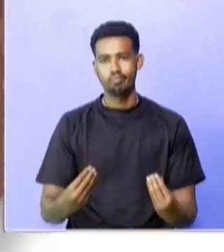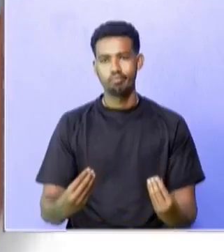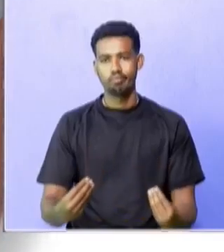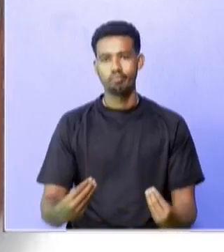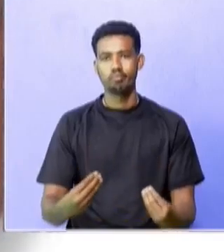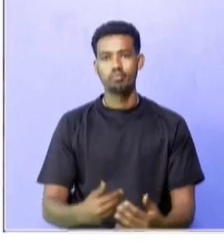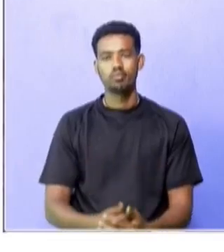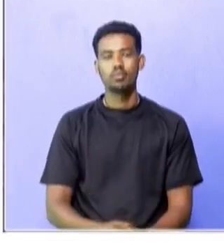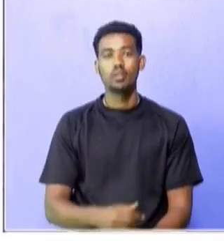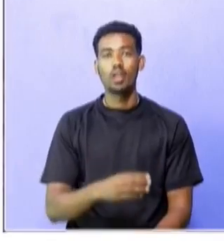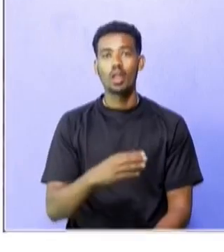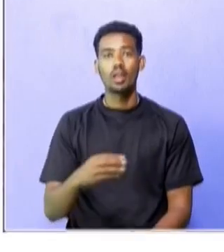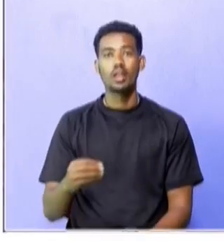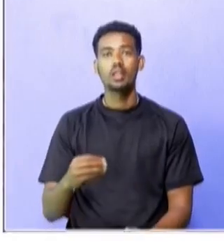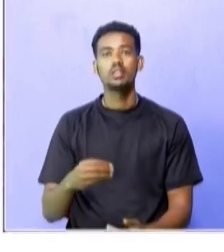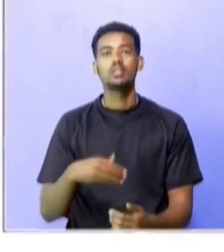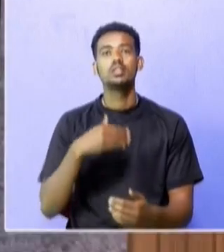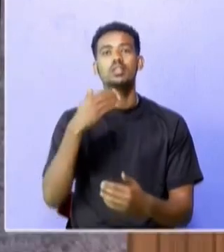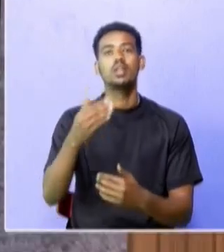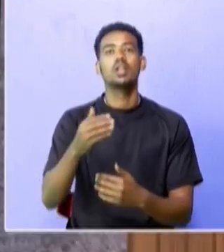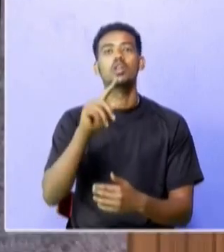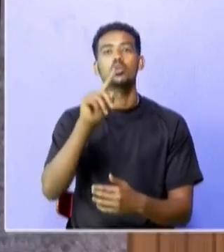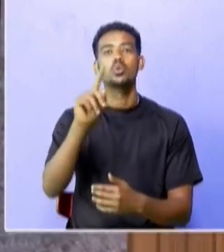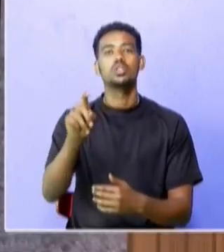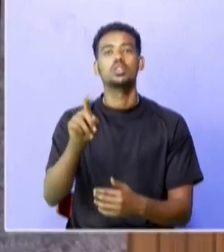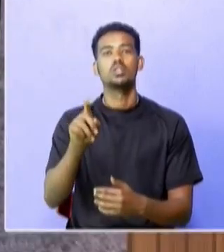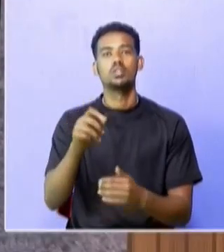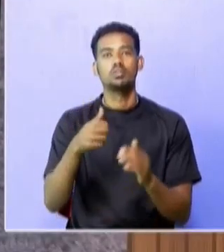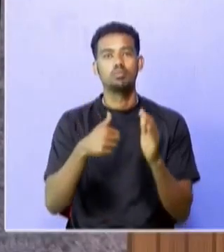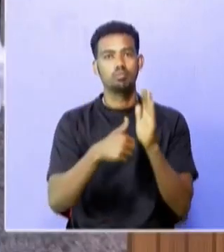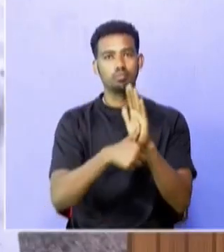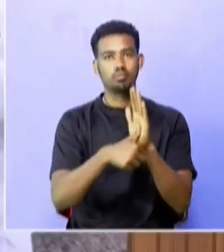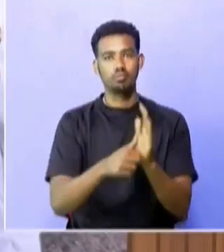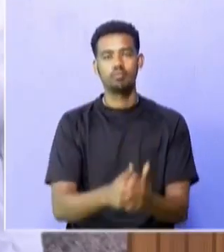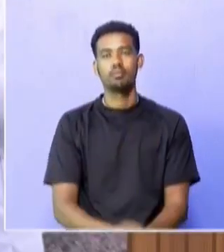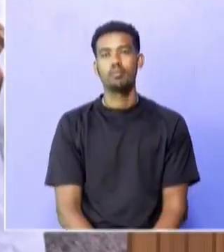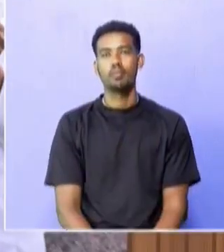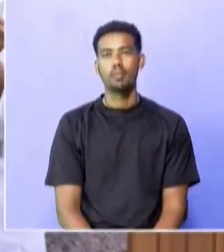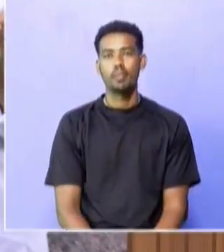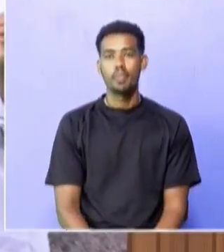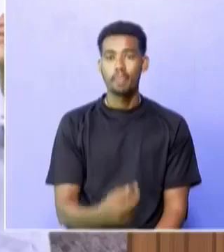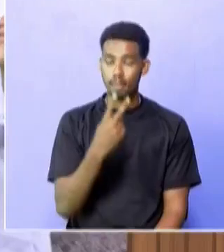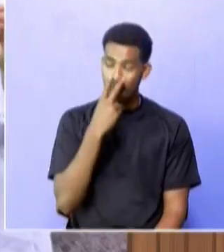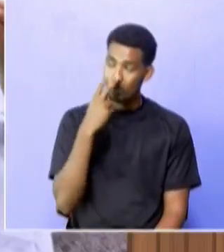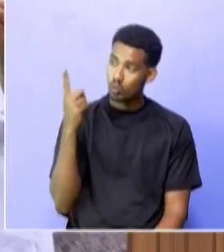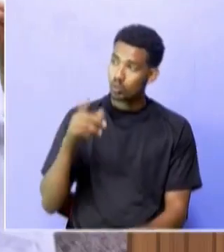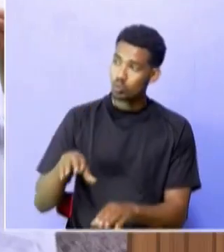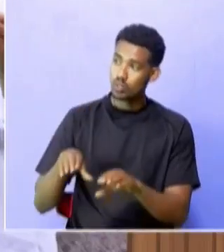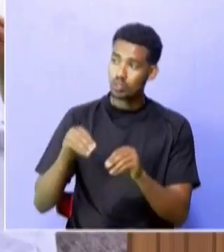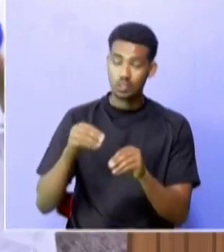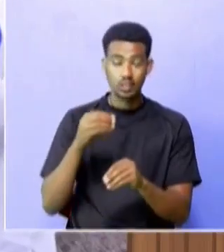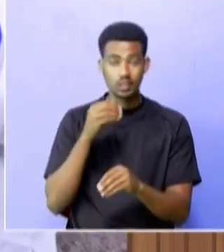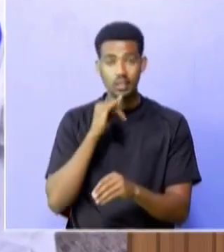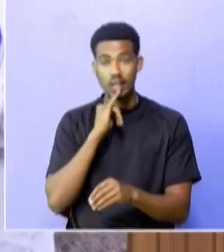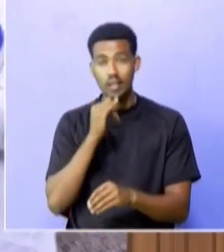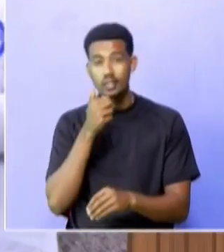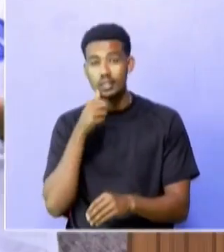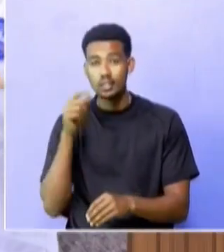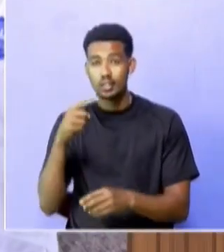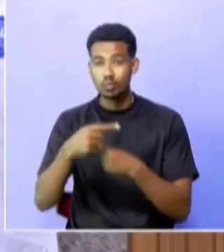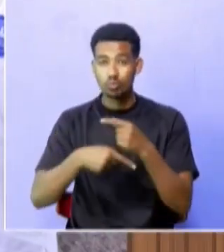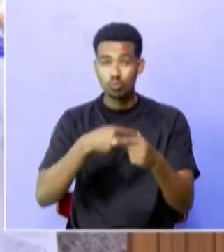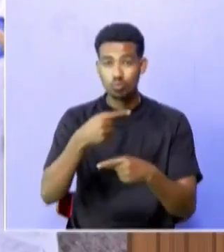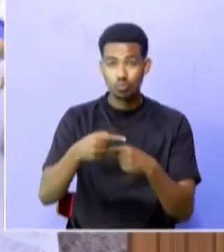And the next question mark. Look, students, here. Is she